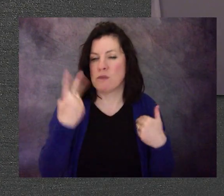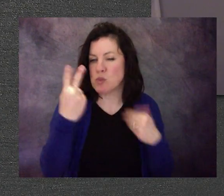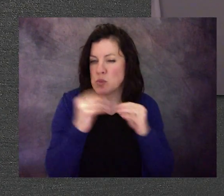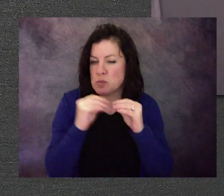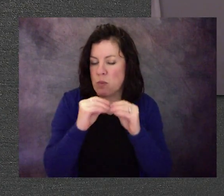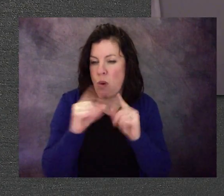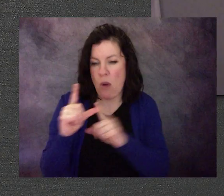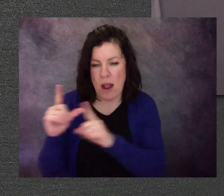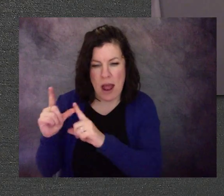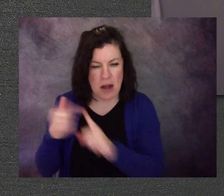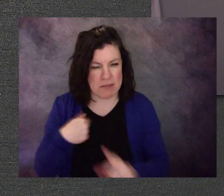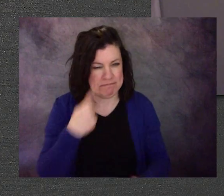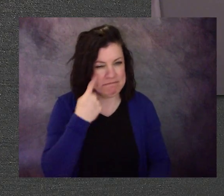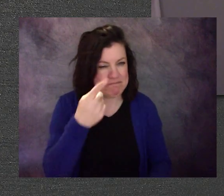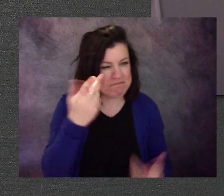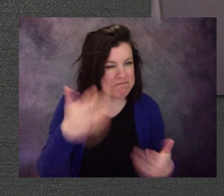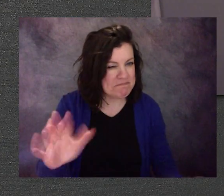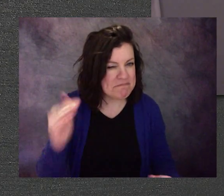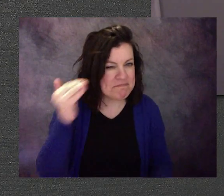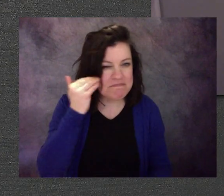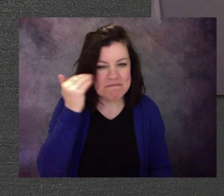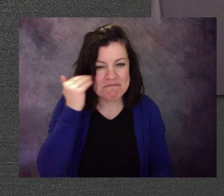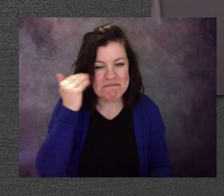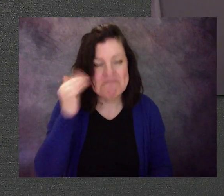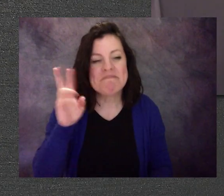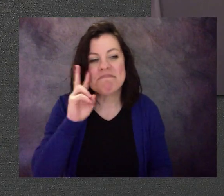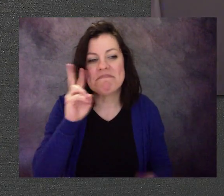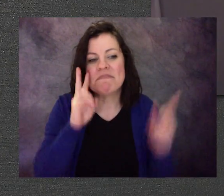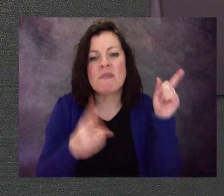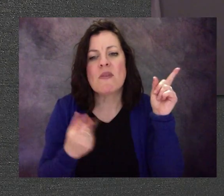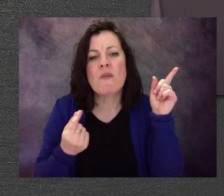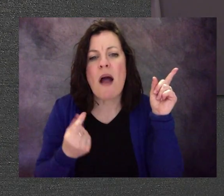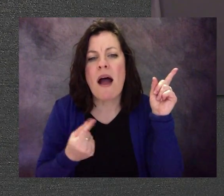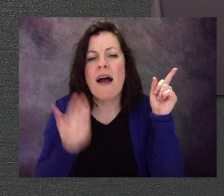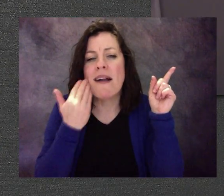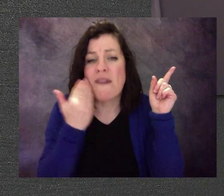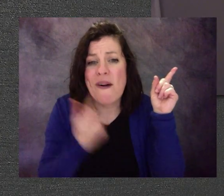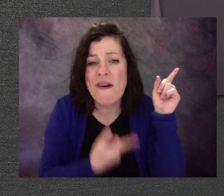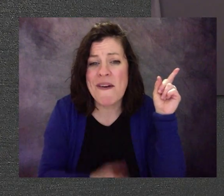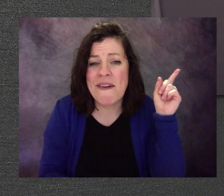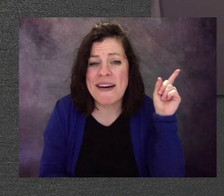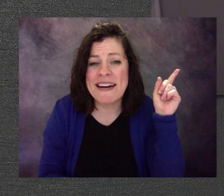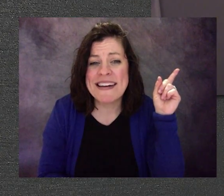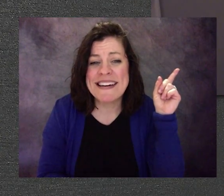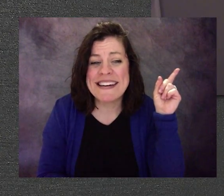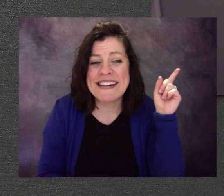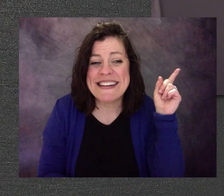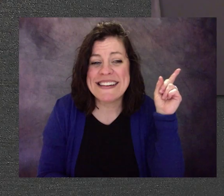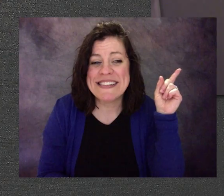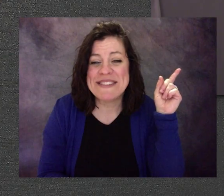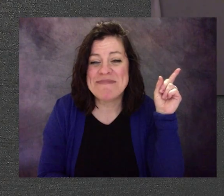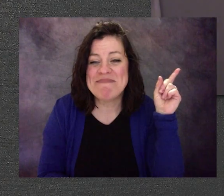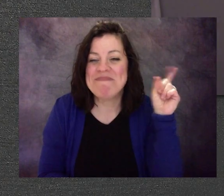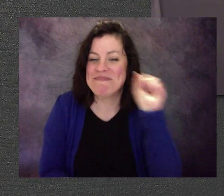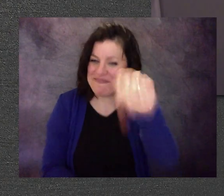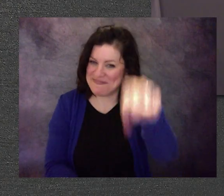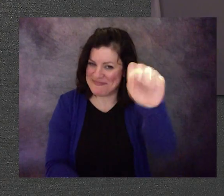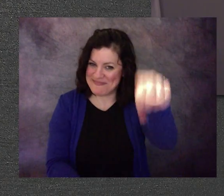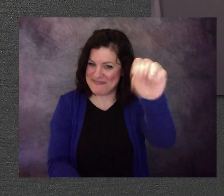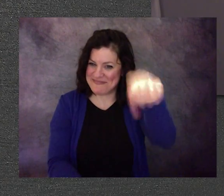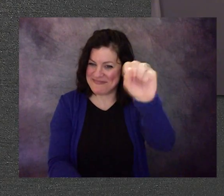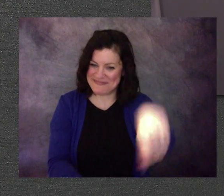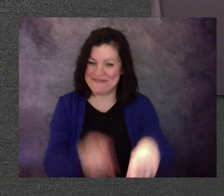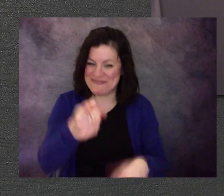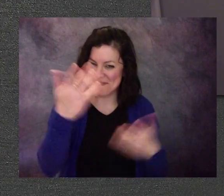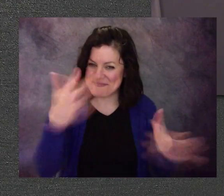bet that you know the names of these letters. Are you ready? Do you know what letter this is? Yeah, you got